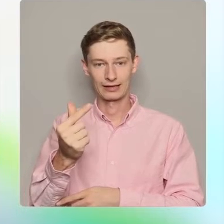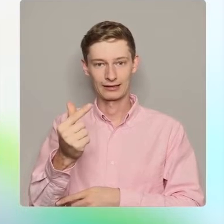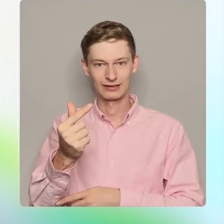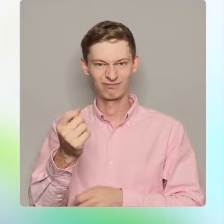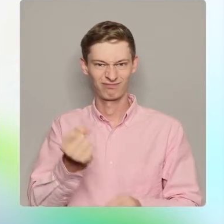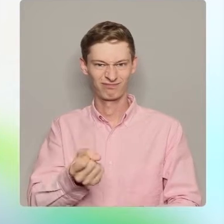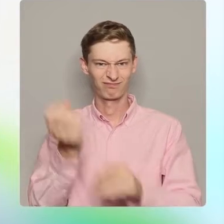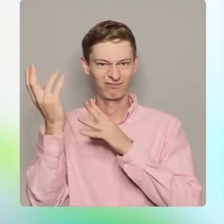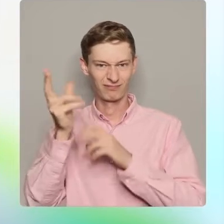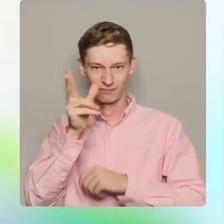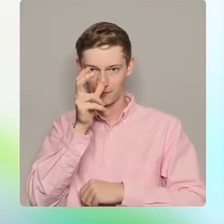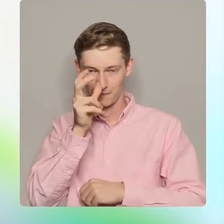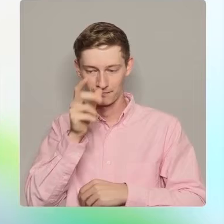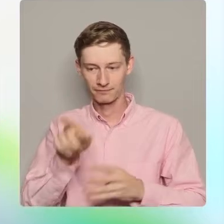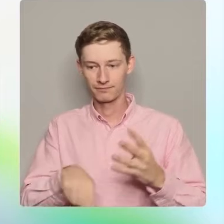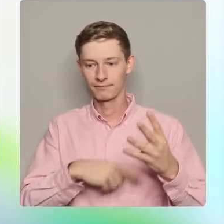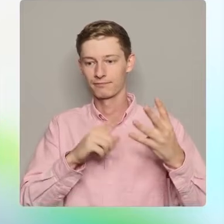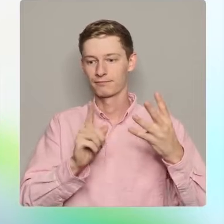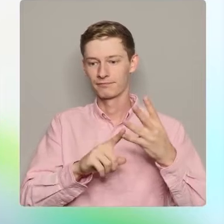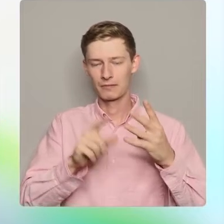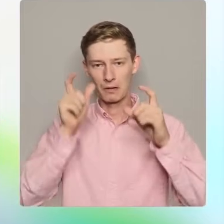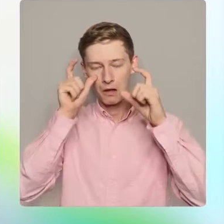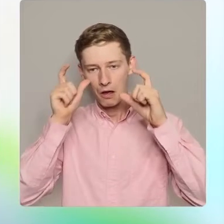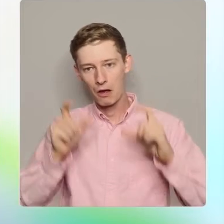First, getting started with the SDK.